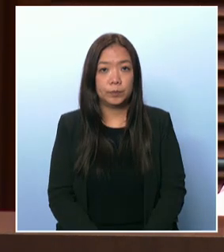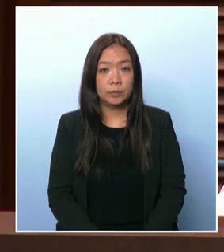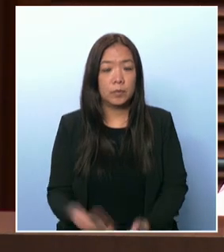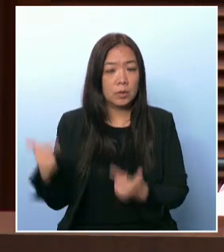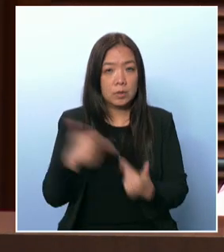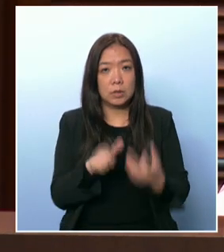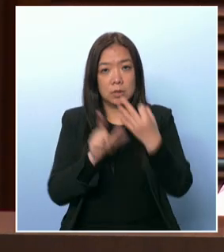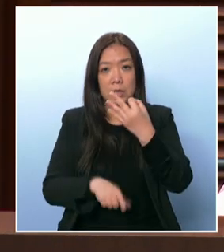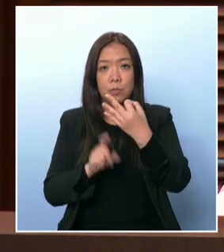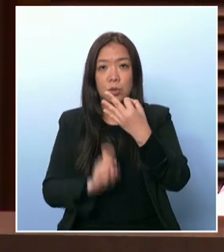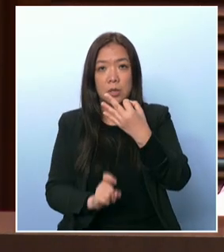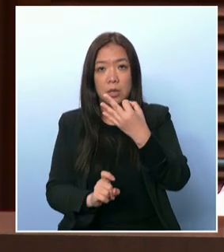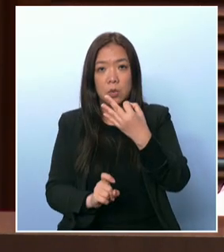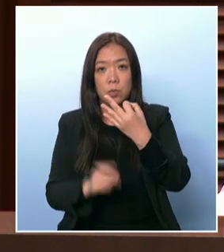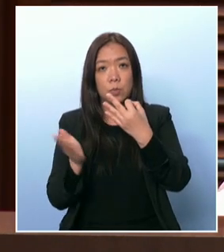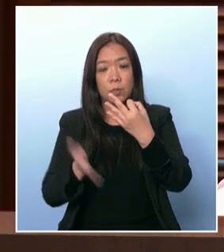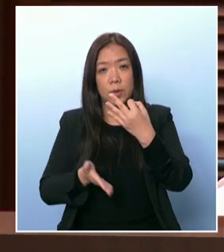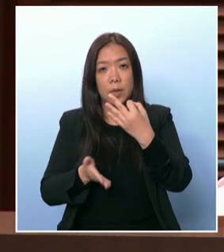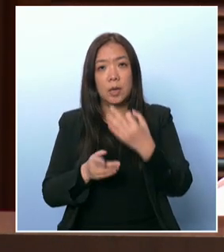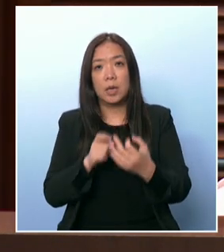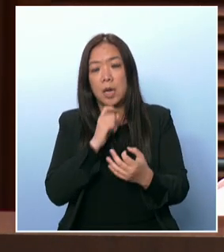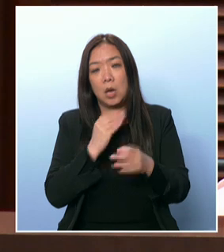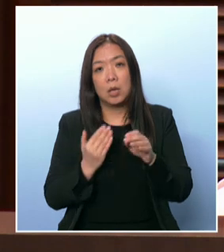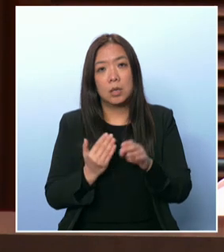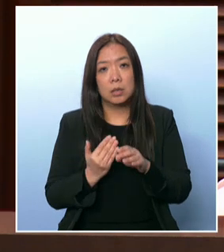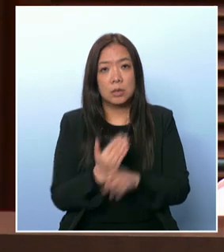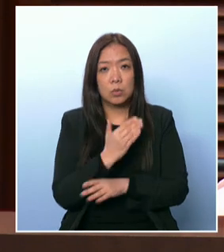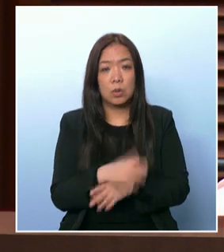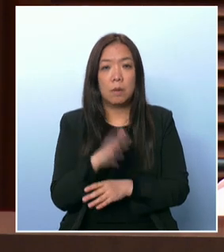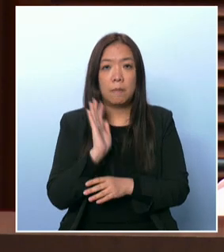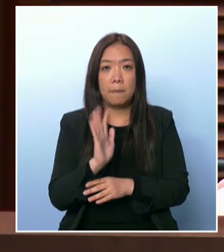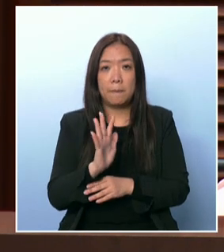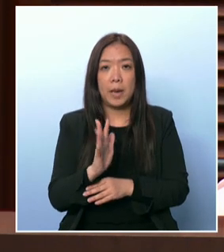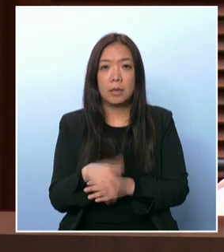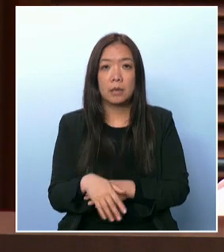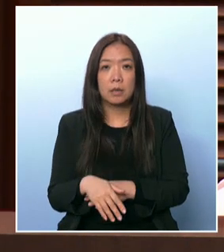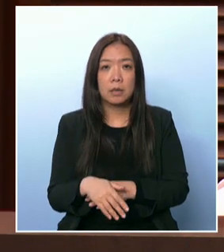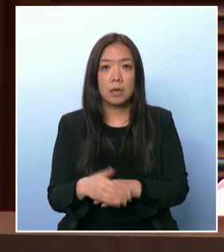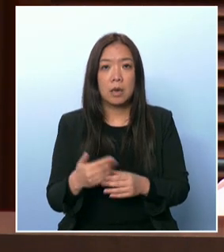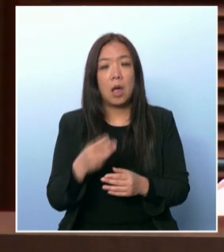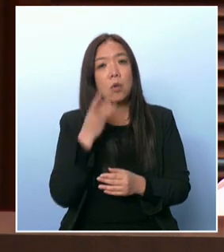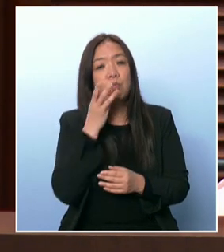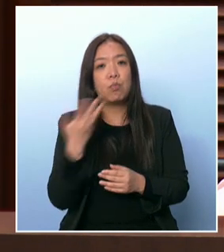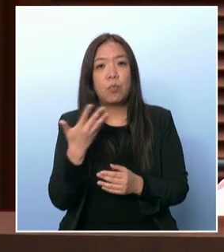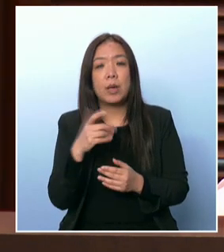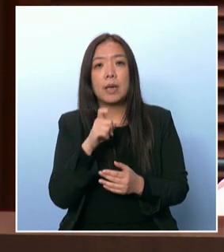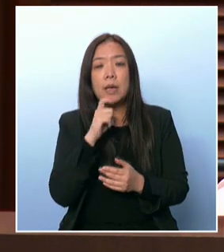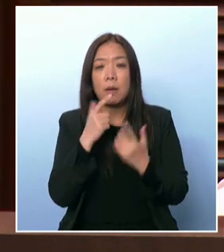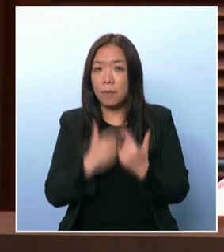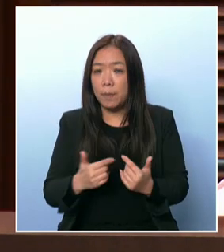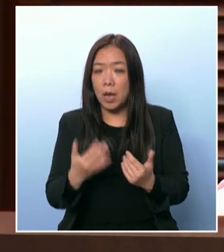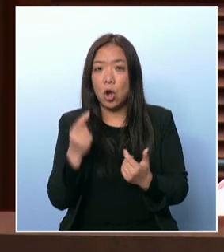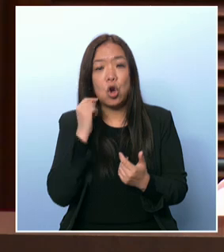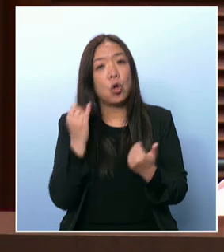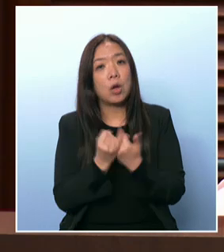of the eligible female students have received inoculation. As at the 9th of March, more than 500 schools with